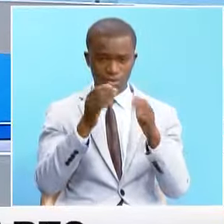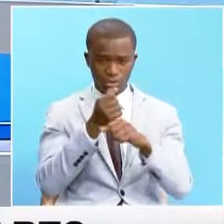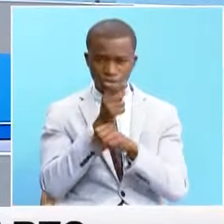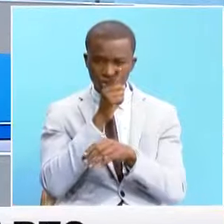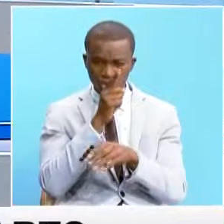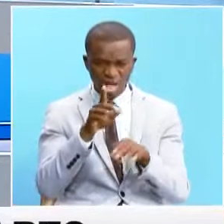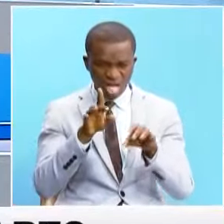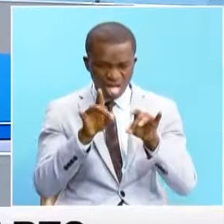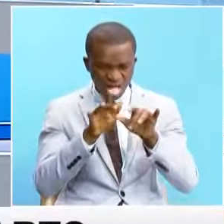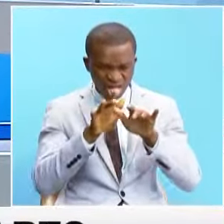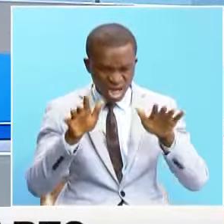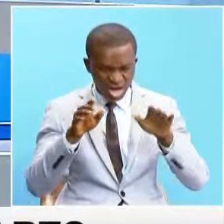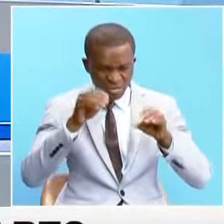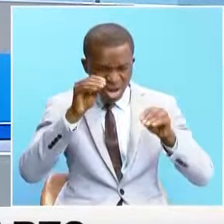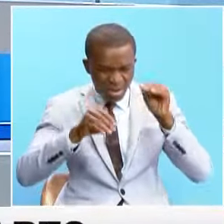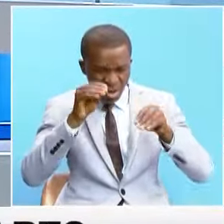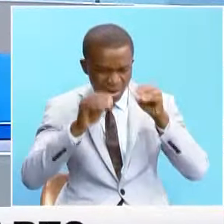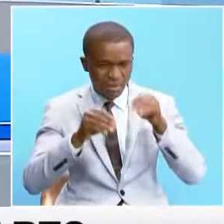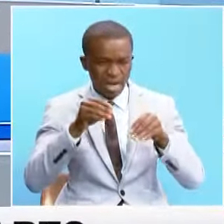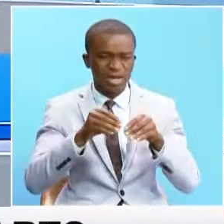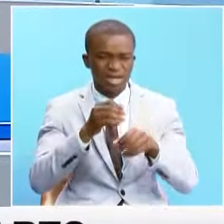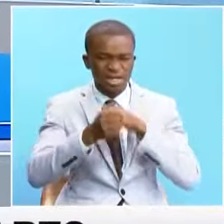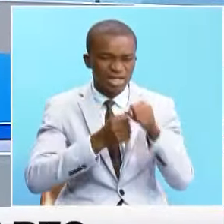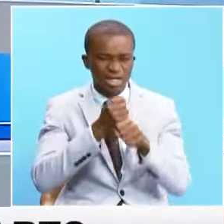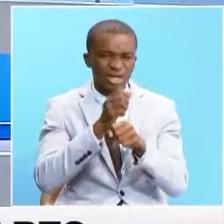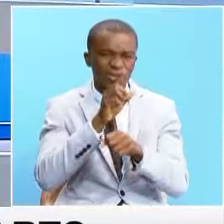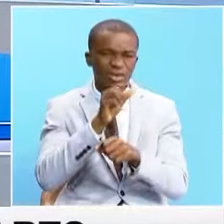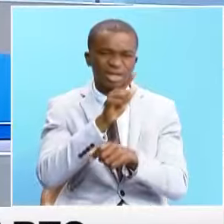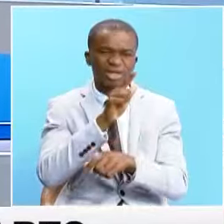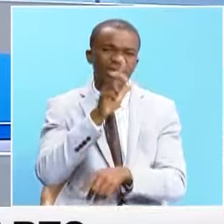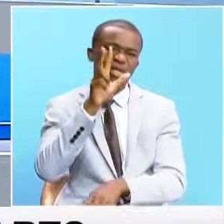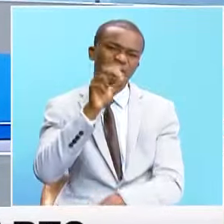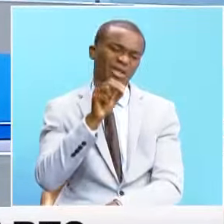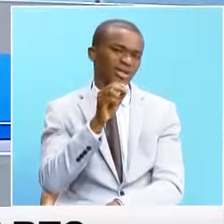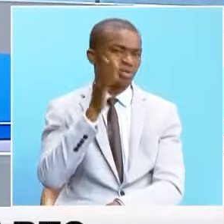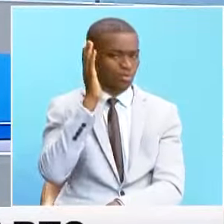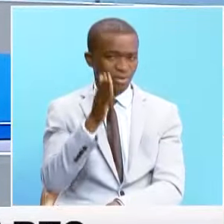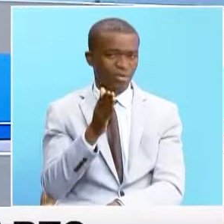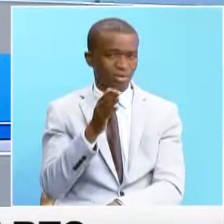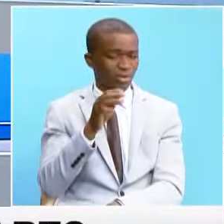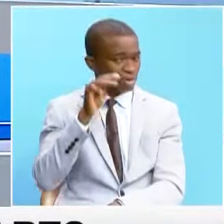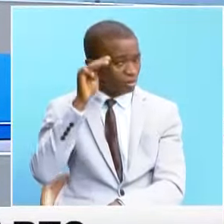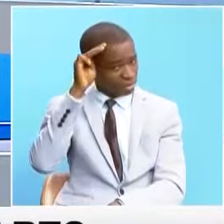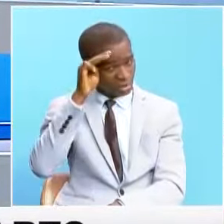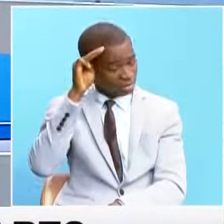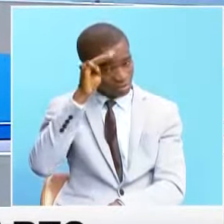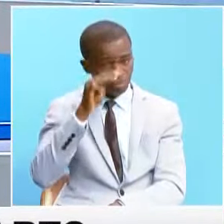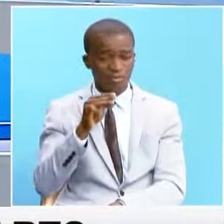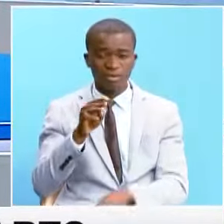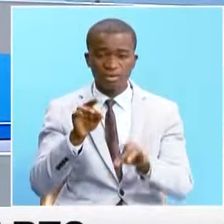in the country by the year 2030. Ministry of Lands and Natural Resources Permanent Secretary Daphne Chabu